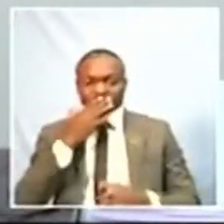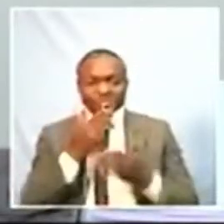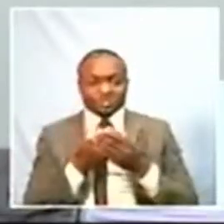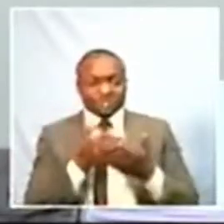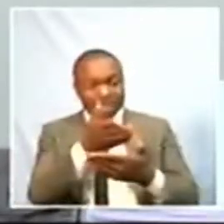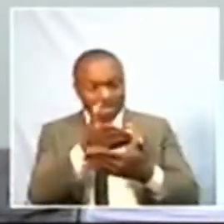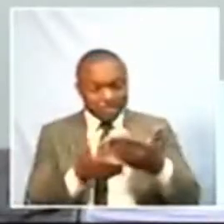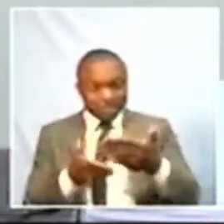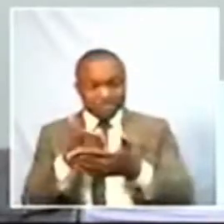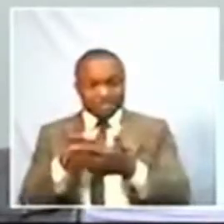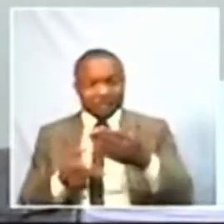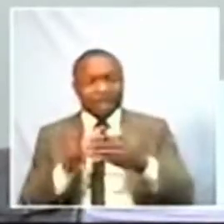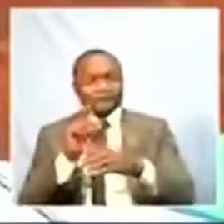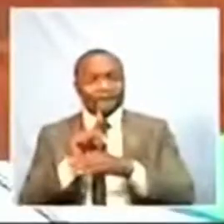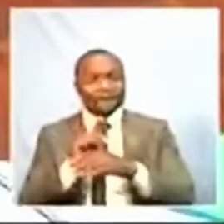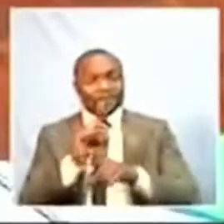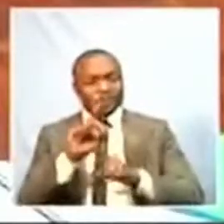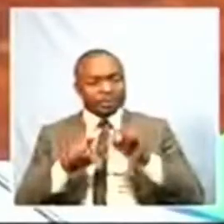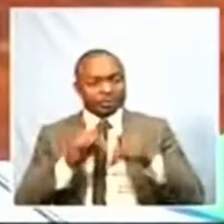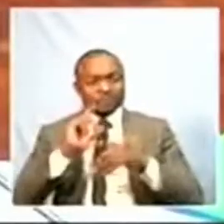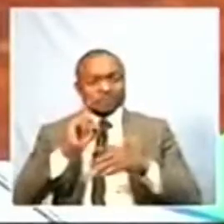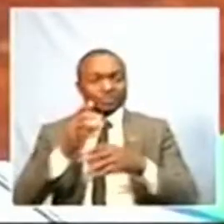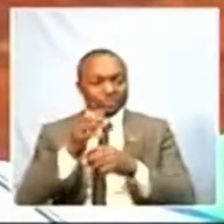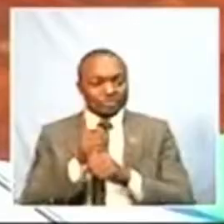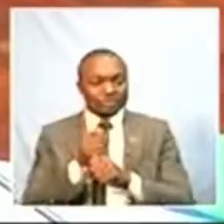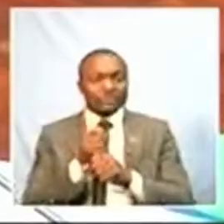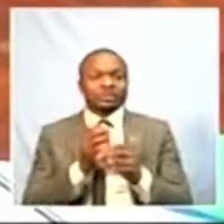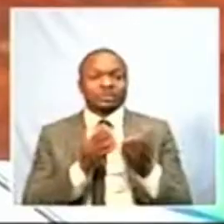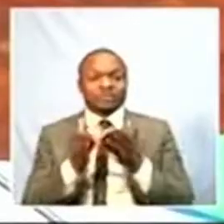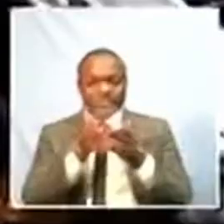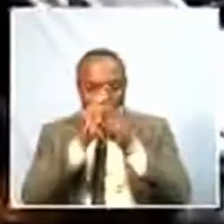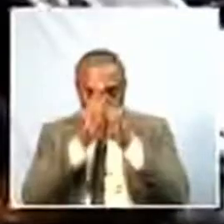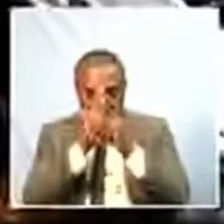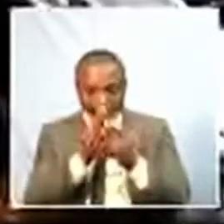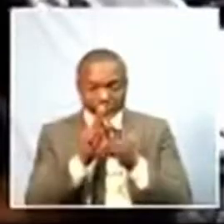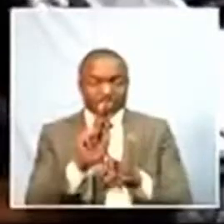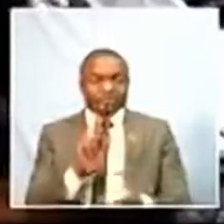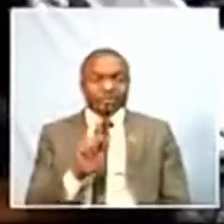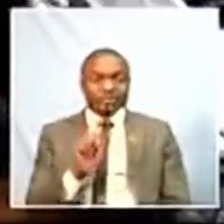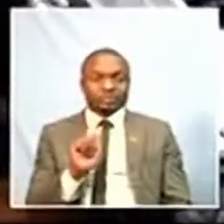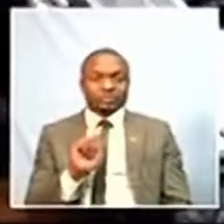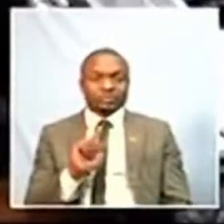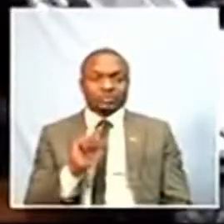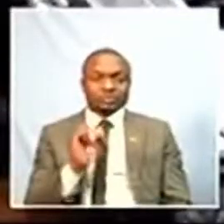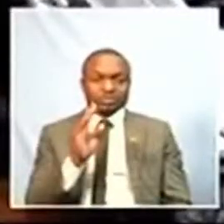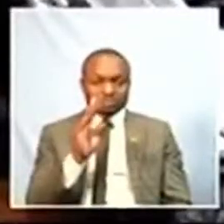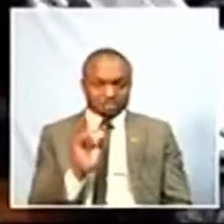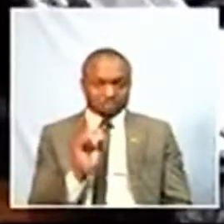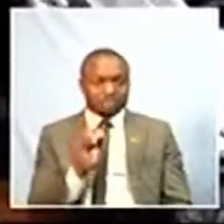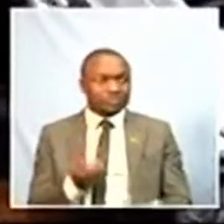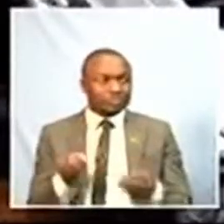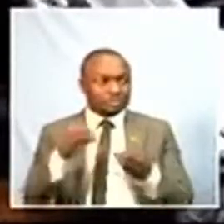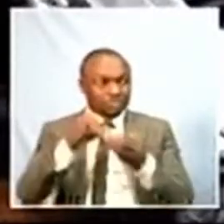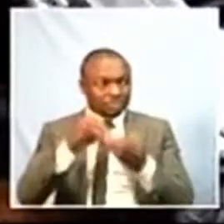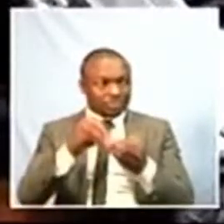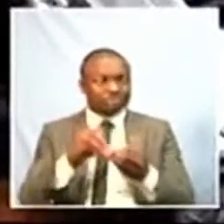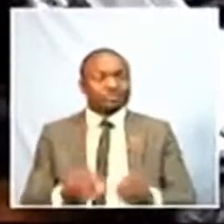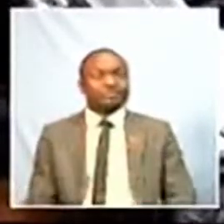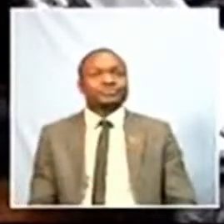these projects, people are supposed to receive service. Honorable Perfume. Just an additional to that,